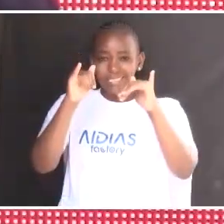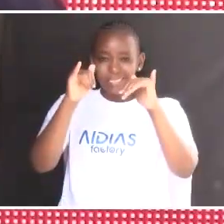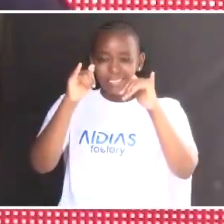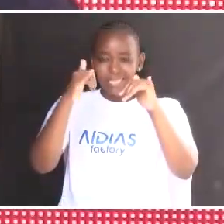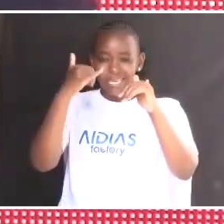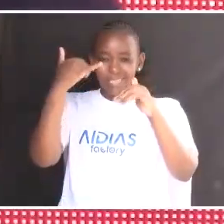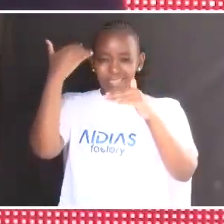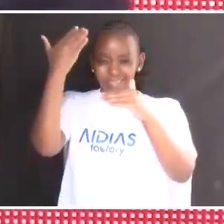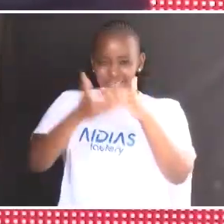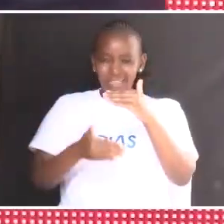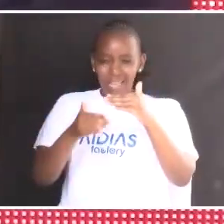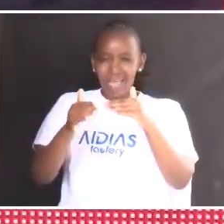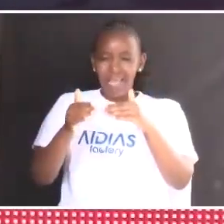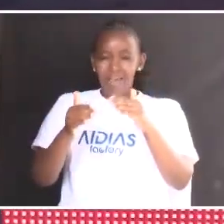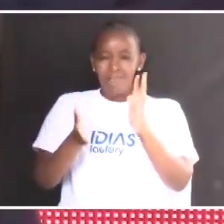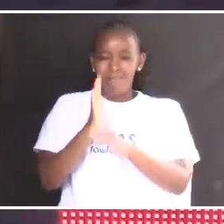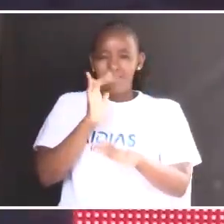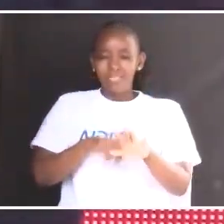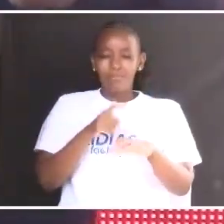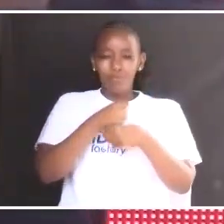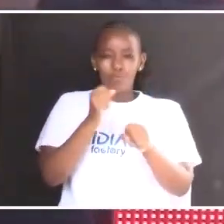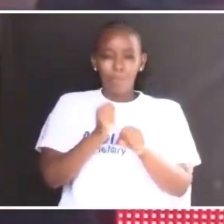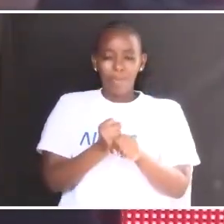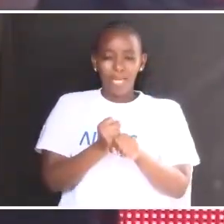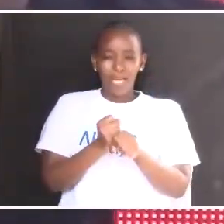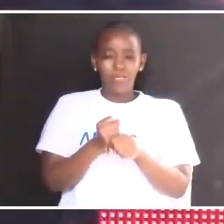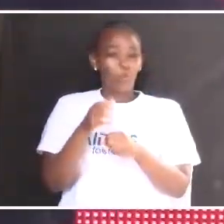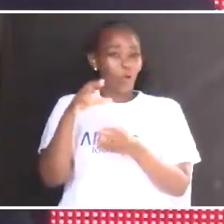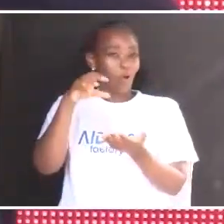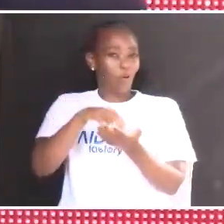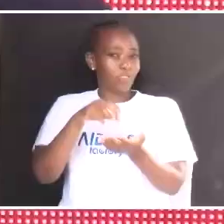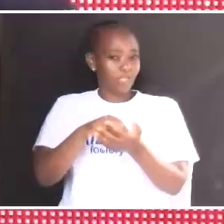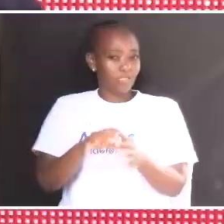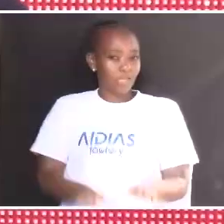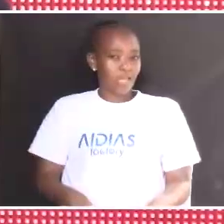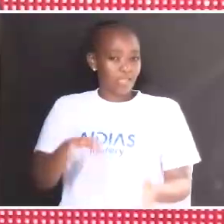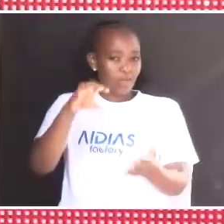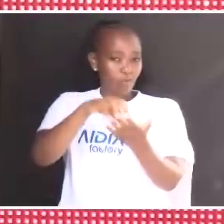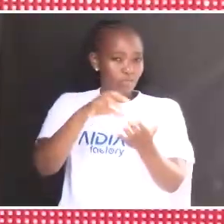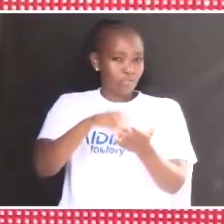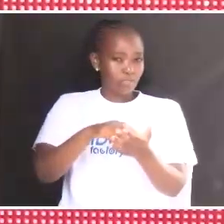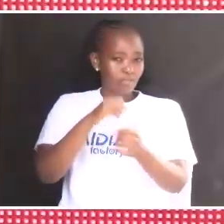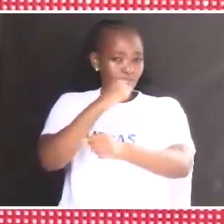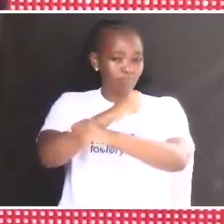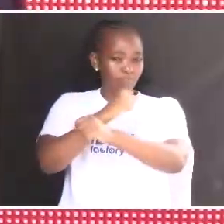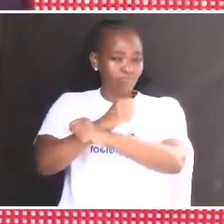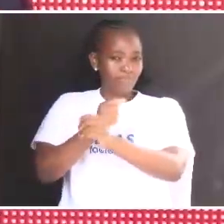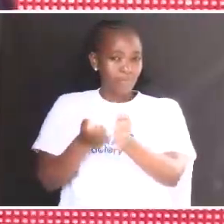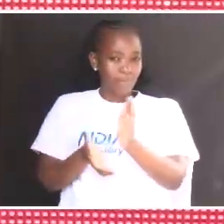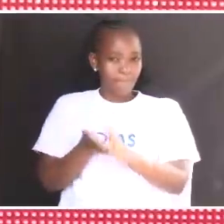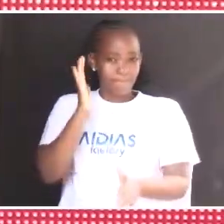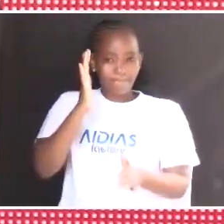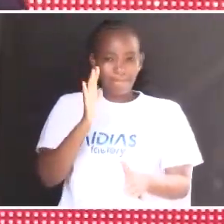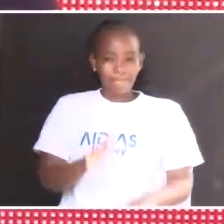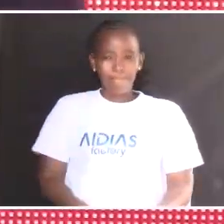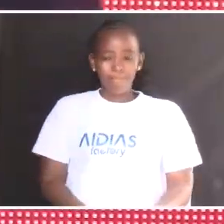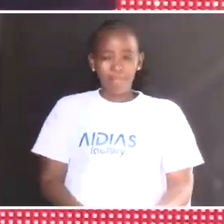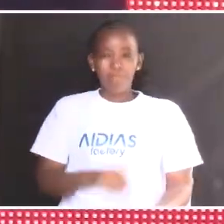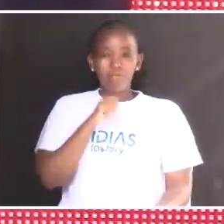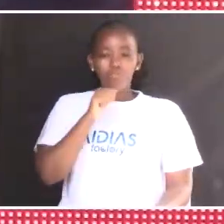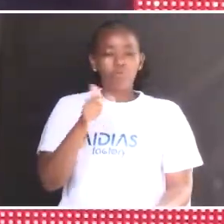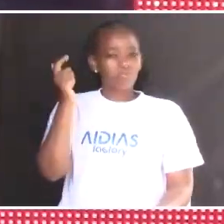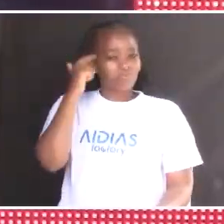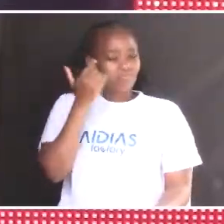automatically. So once you create your content, that content is protected automatically. Si kama